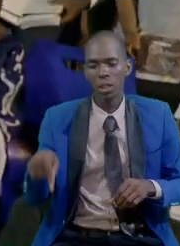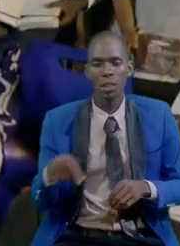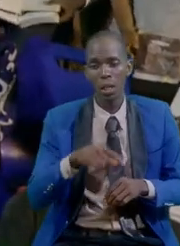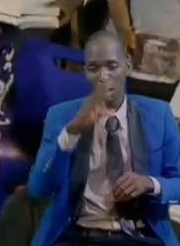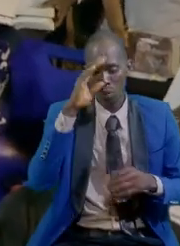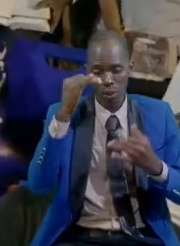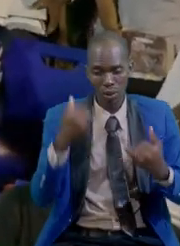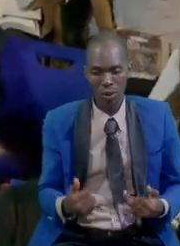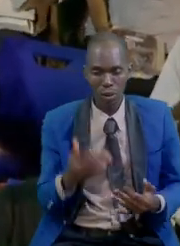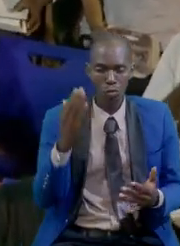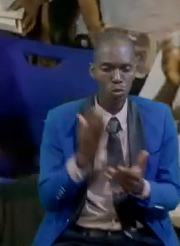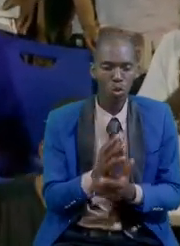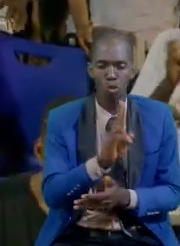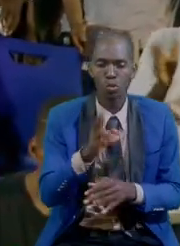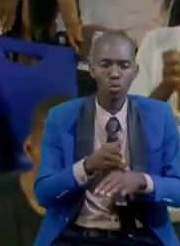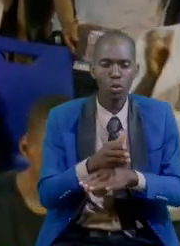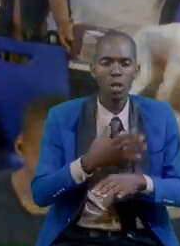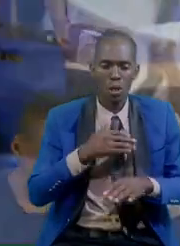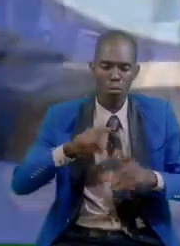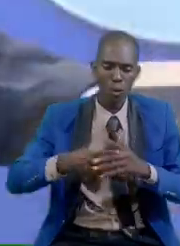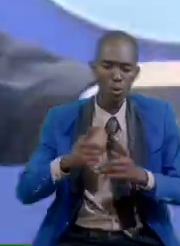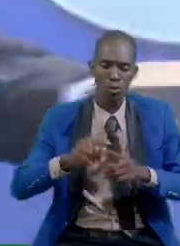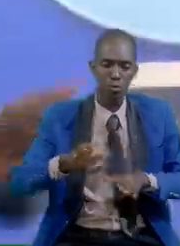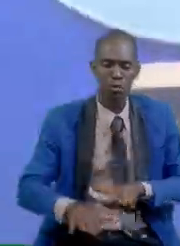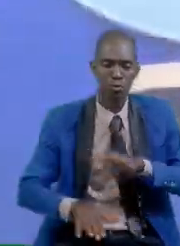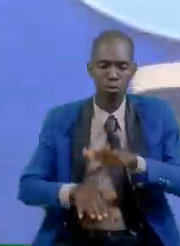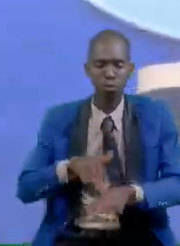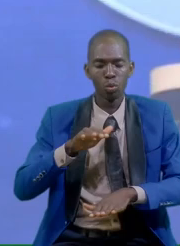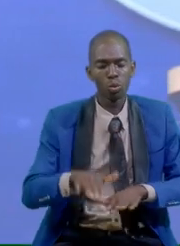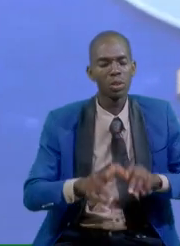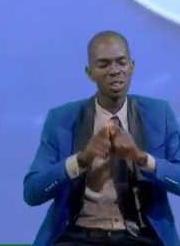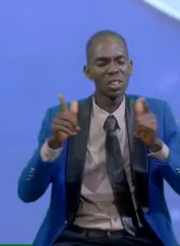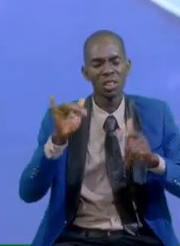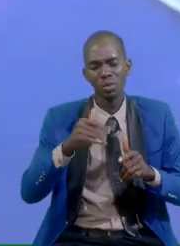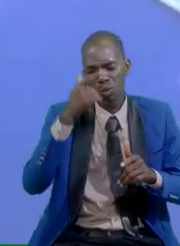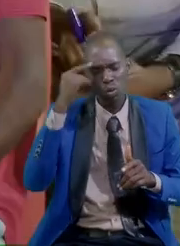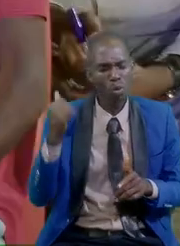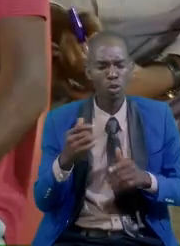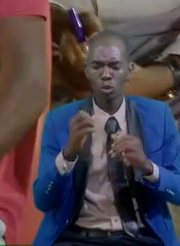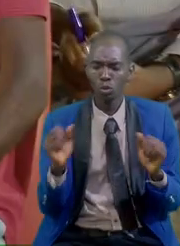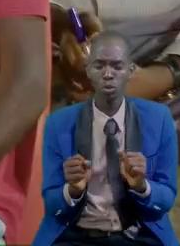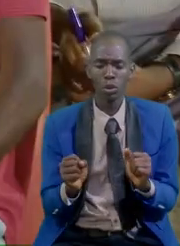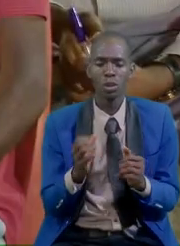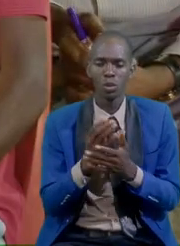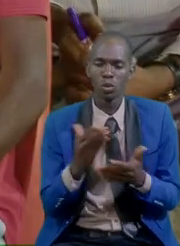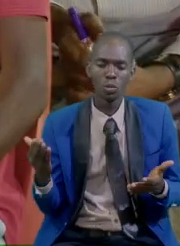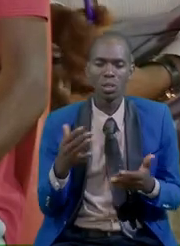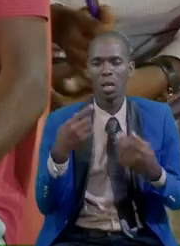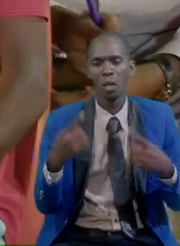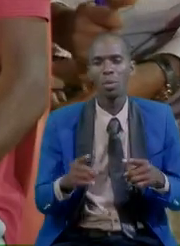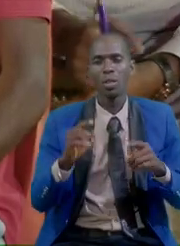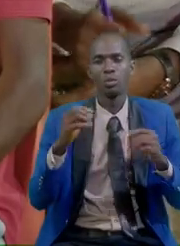majestically because suddenly a miracle happened. Suddenly, a miracle happens to you